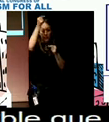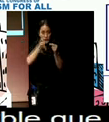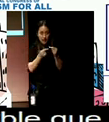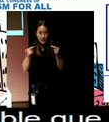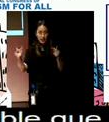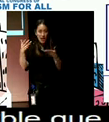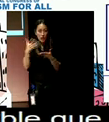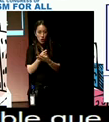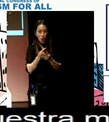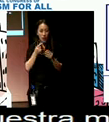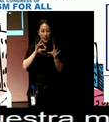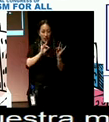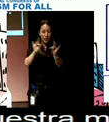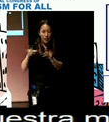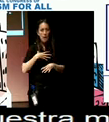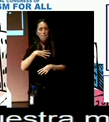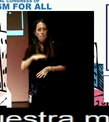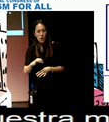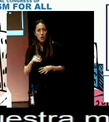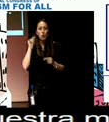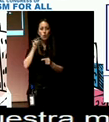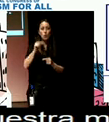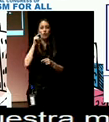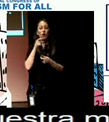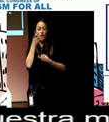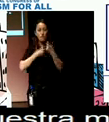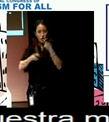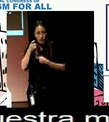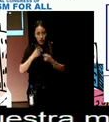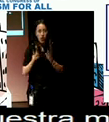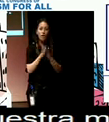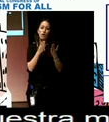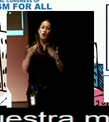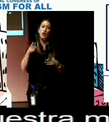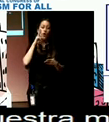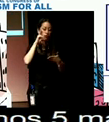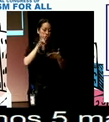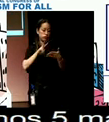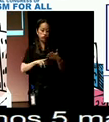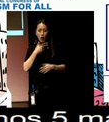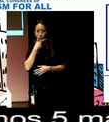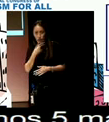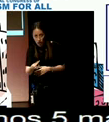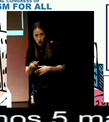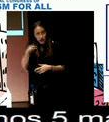technological mock-ups, the information point, the website, the easy reading brochure, and finally,